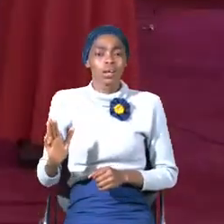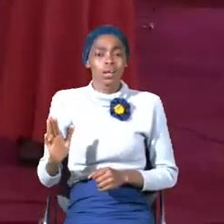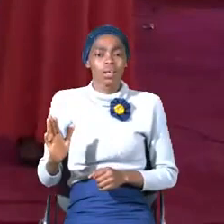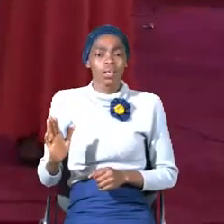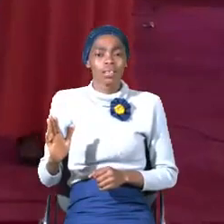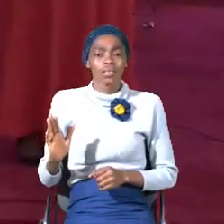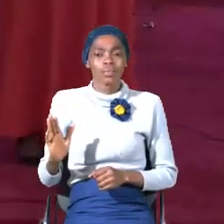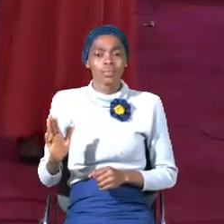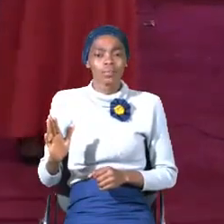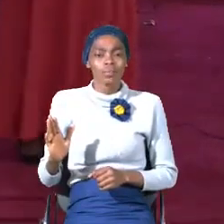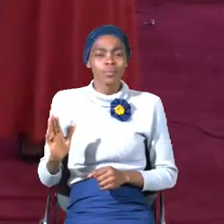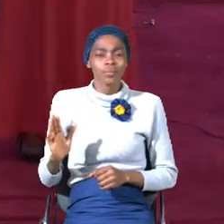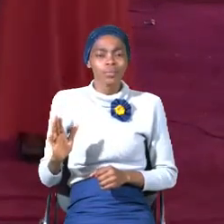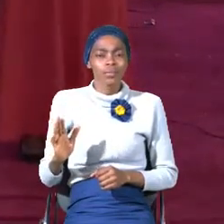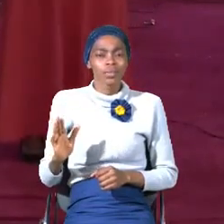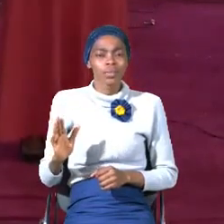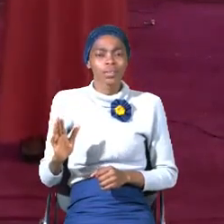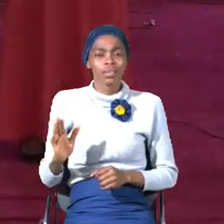Say,